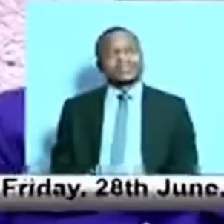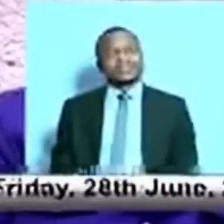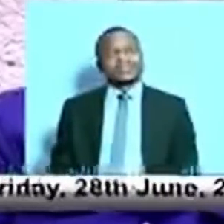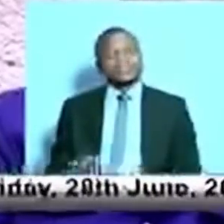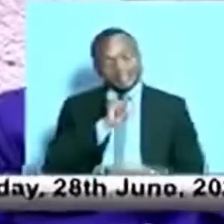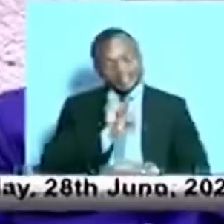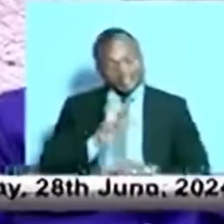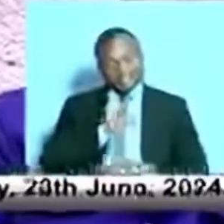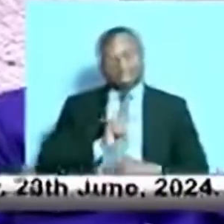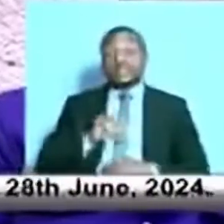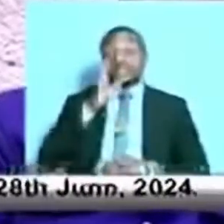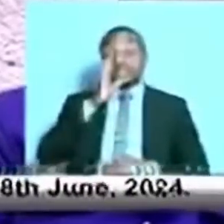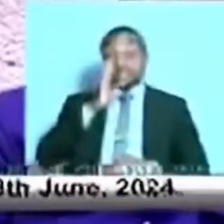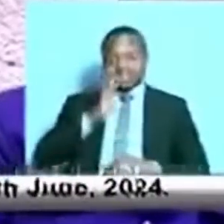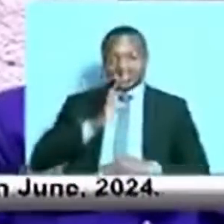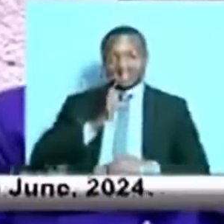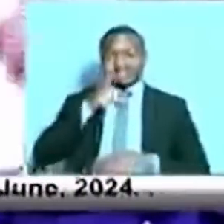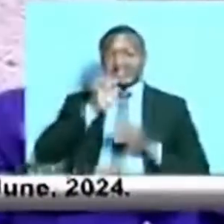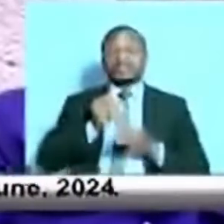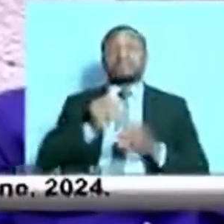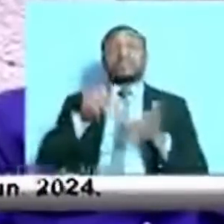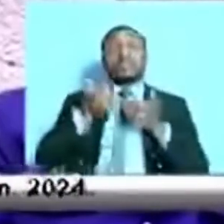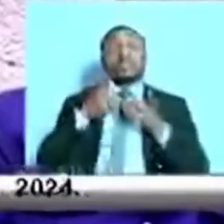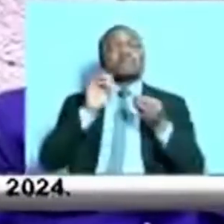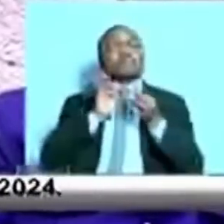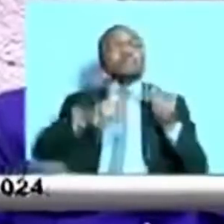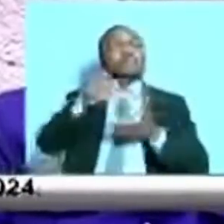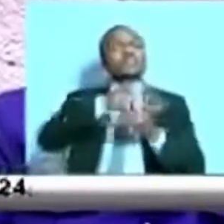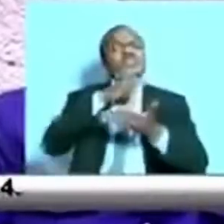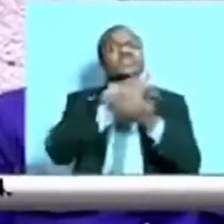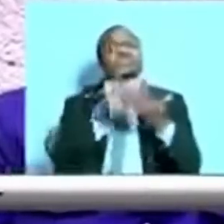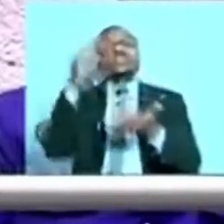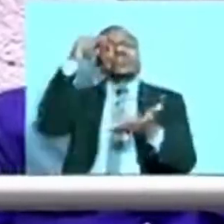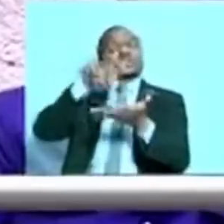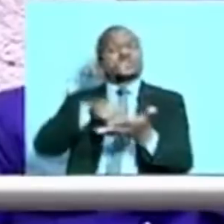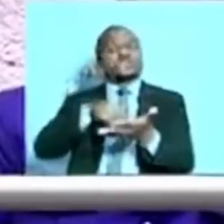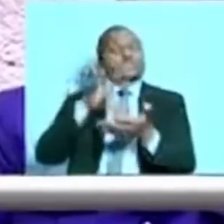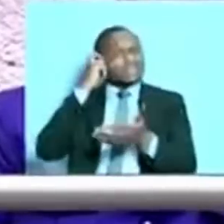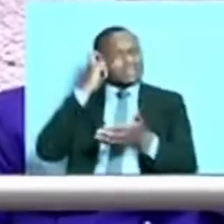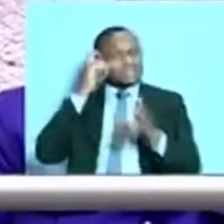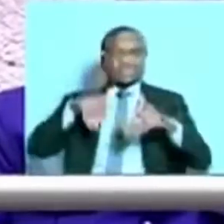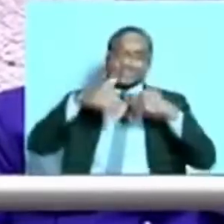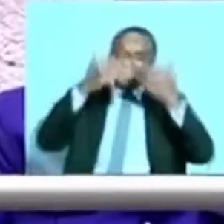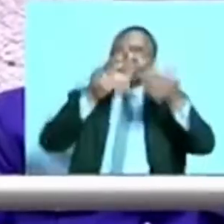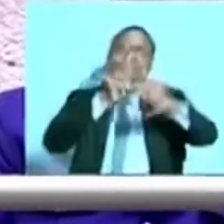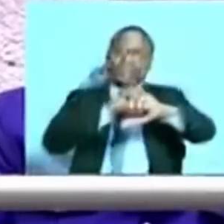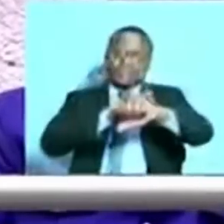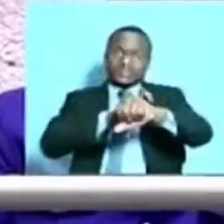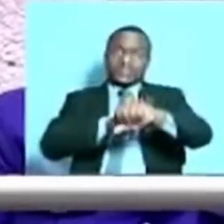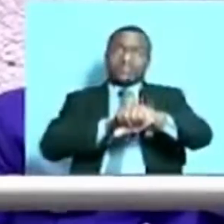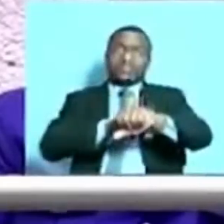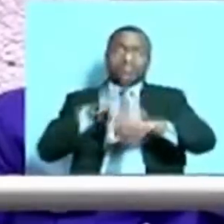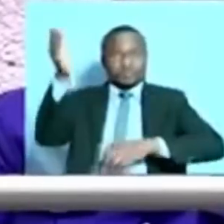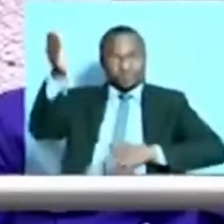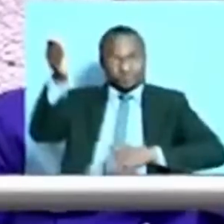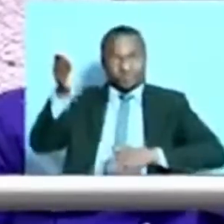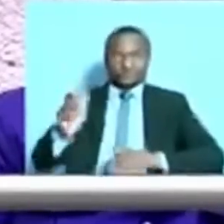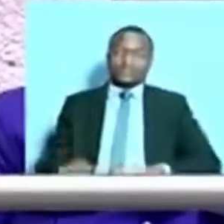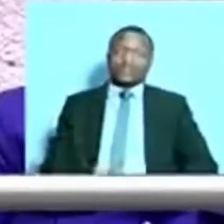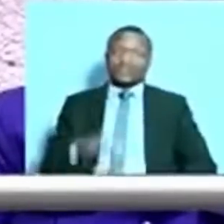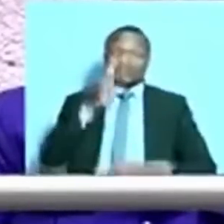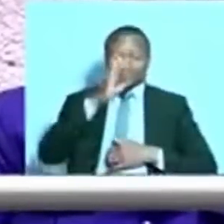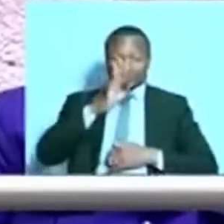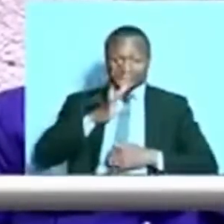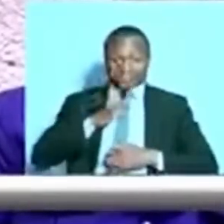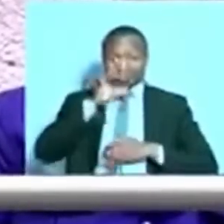Sorry, Madam Speaker, I've had a lot of these distractions because somebody stood, so I thought you had given him the chance to speak. Madam